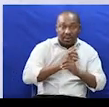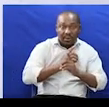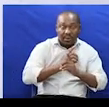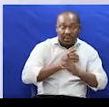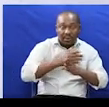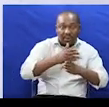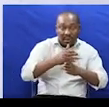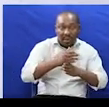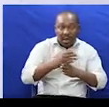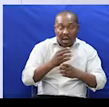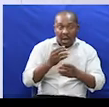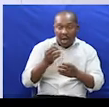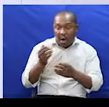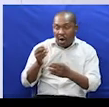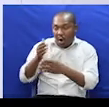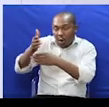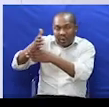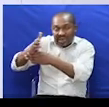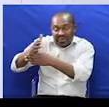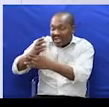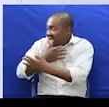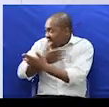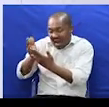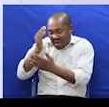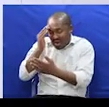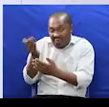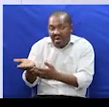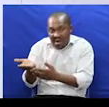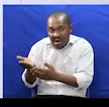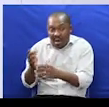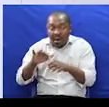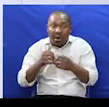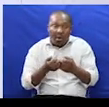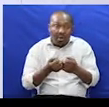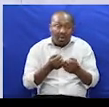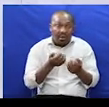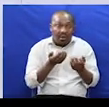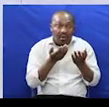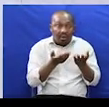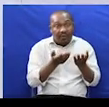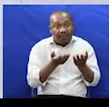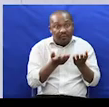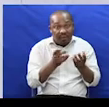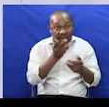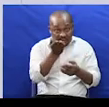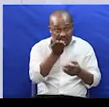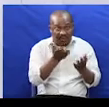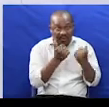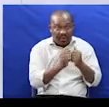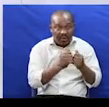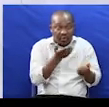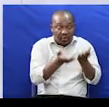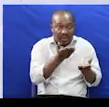concentration unknown. We need to determine unknown concentration. Or if you want to determine the molar mass of a given compound,